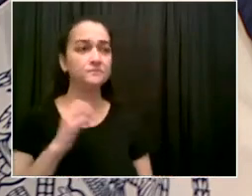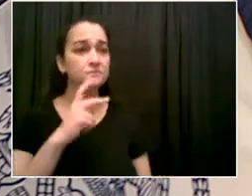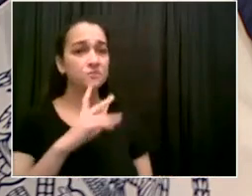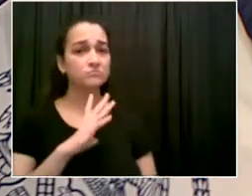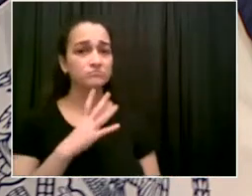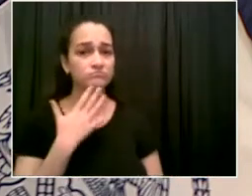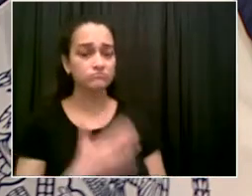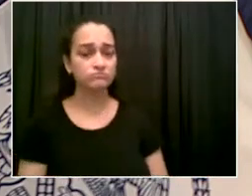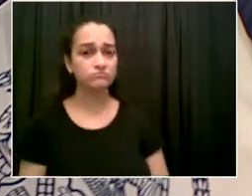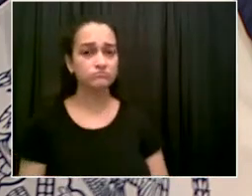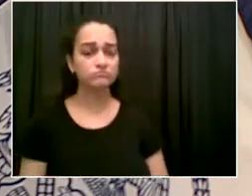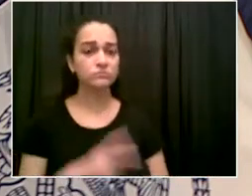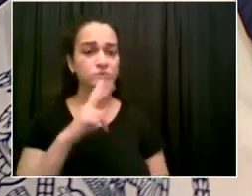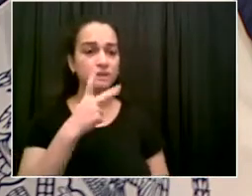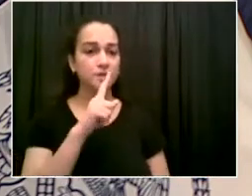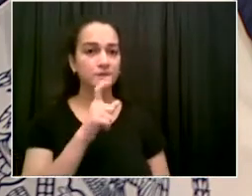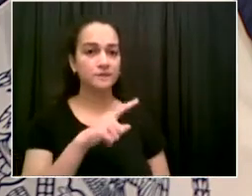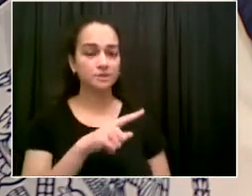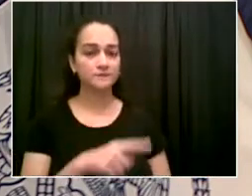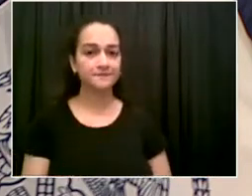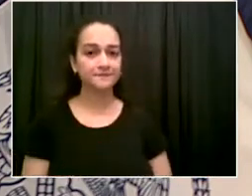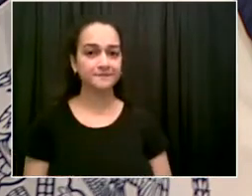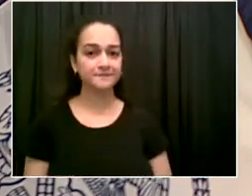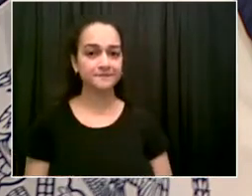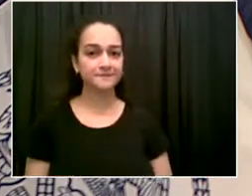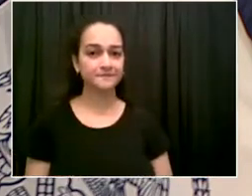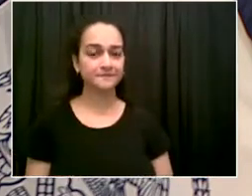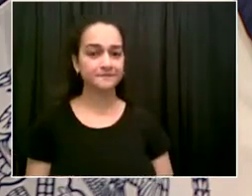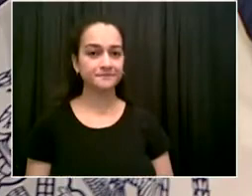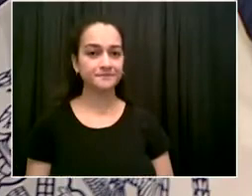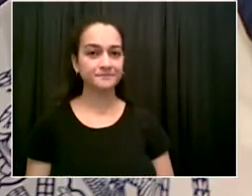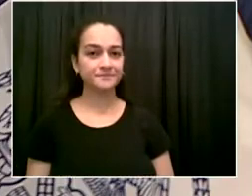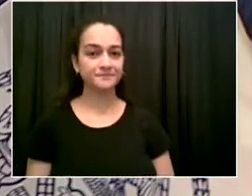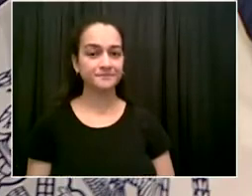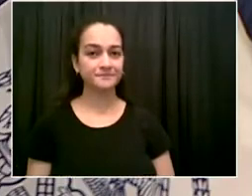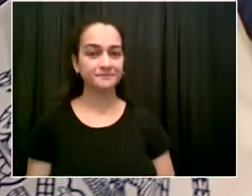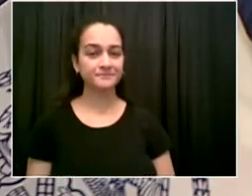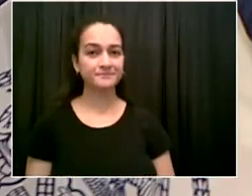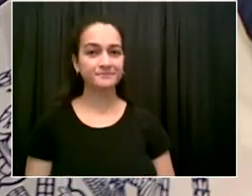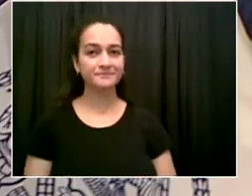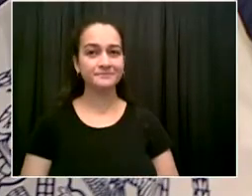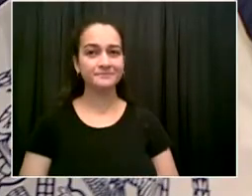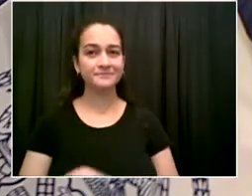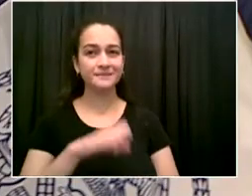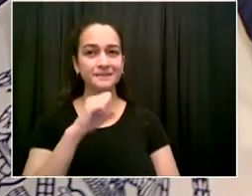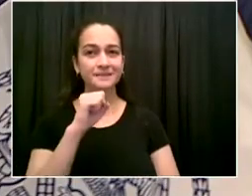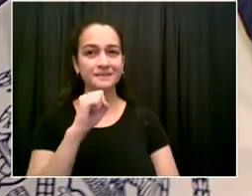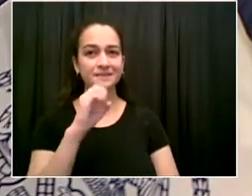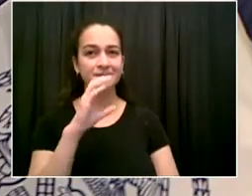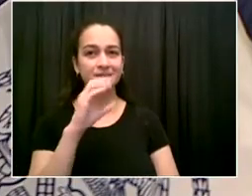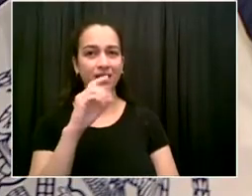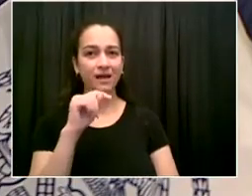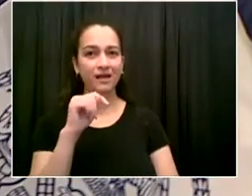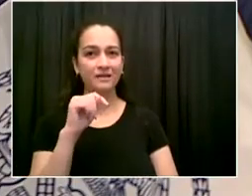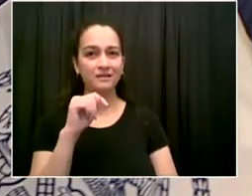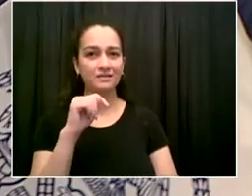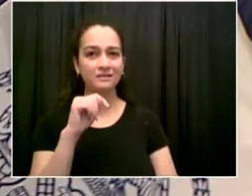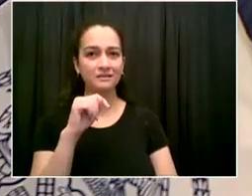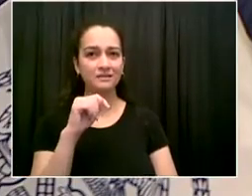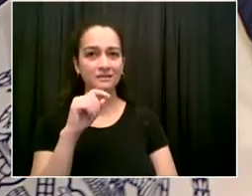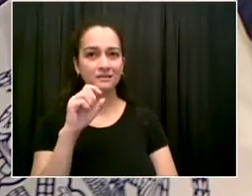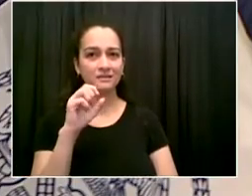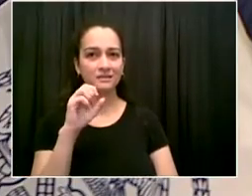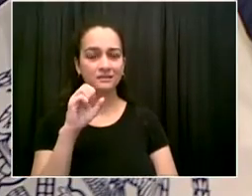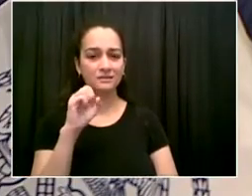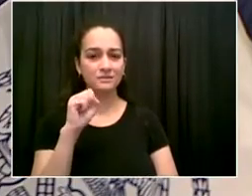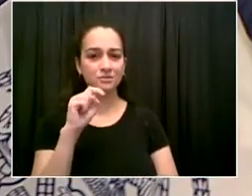Comptroller Scott Stringer released a report that said the city was basically unprepared for the pandemic. He said the city